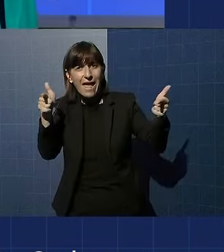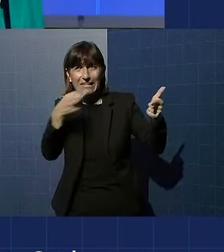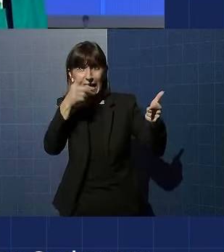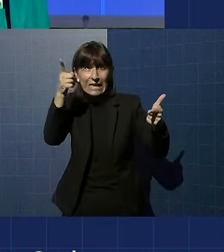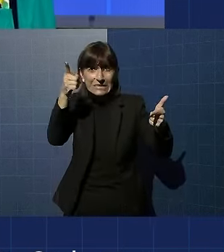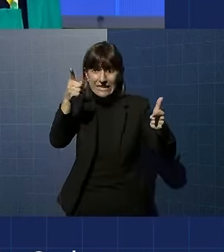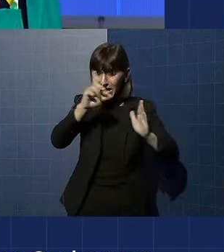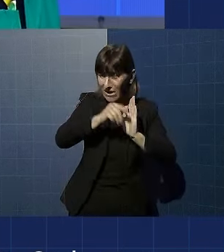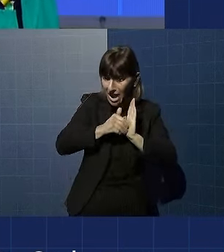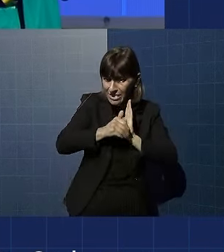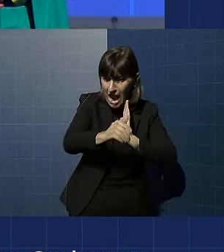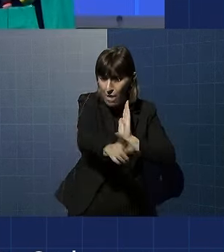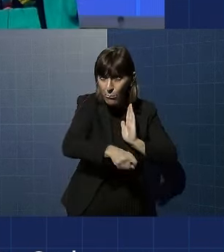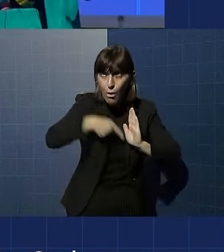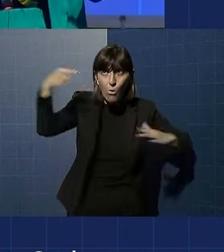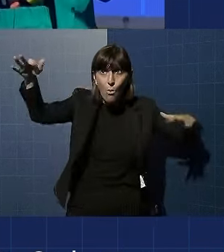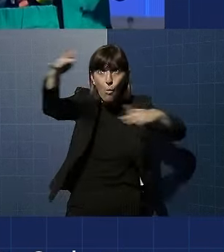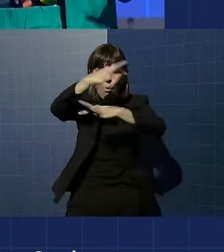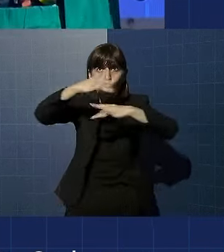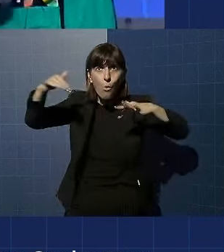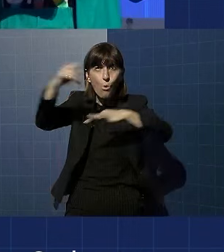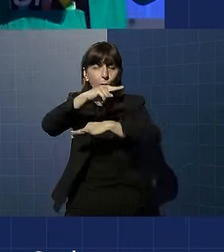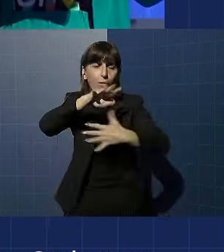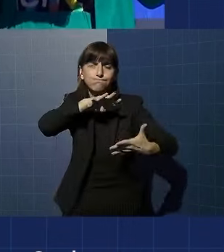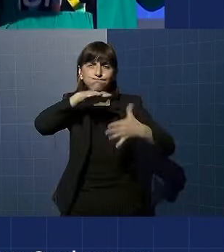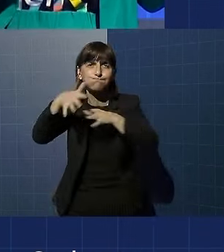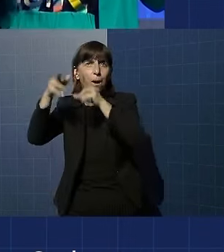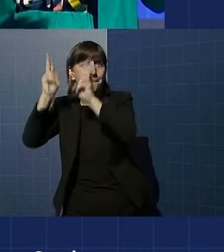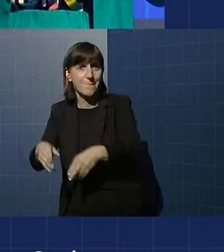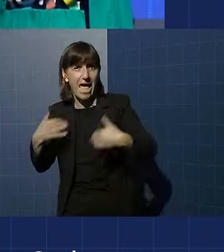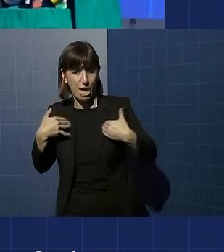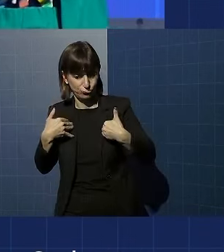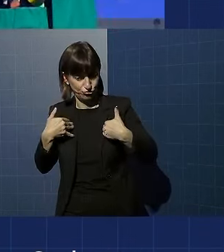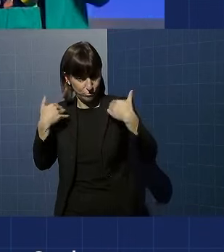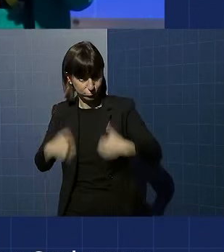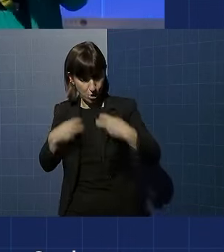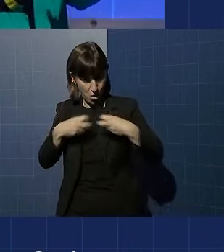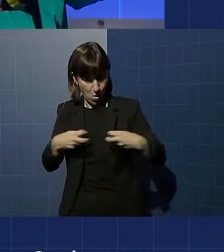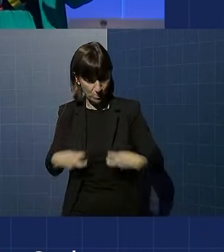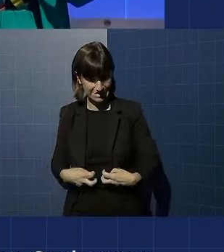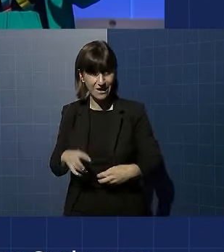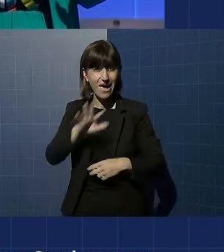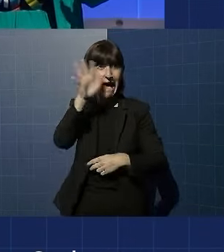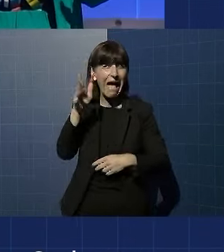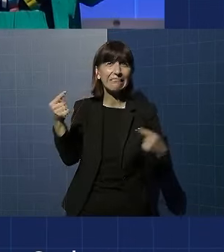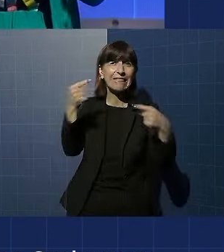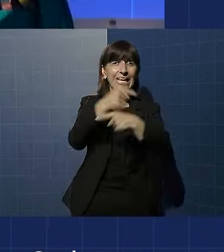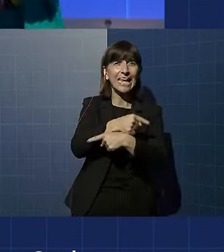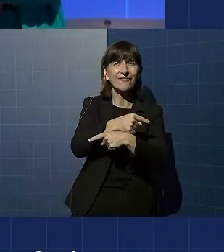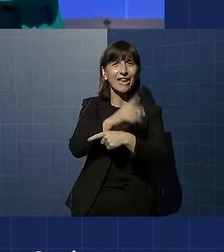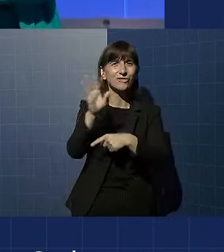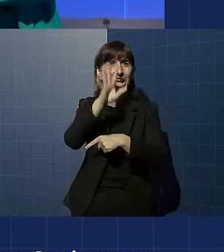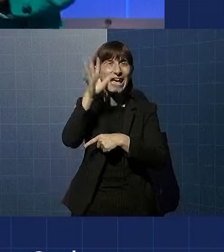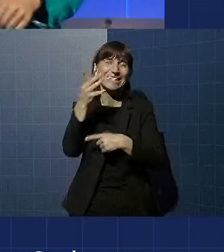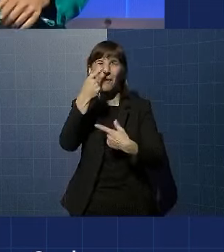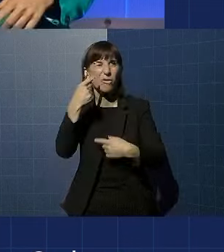stabilizes. That's, for example, the motion sickness that I was talking about. This peaks in the beginning, but then the brain adjusts to it and everything is fine. It just